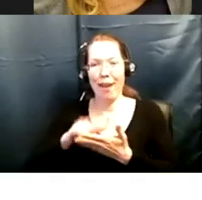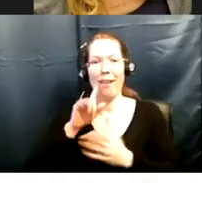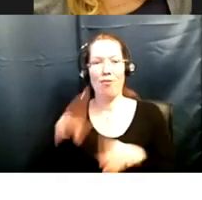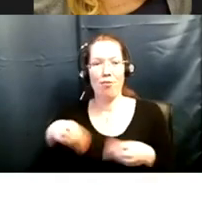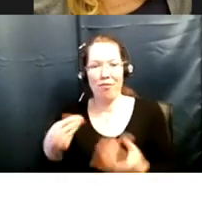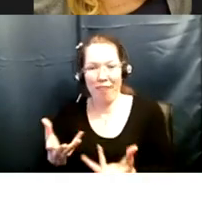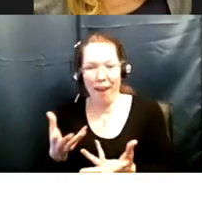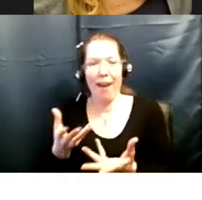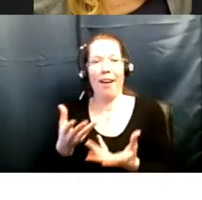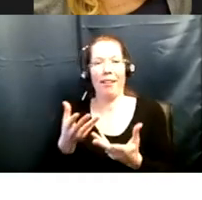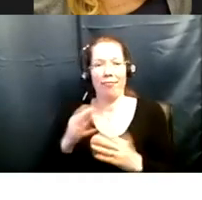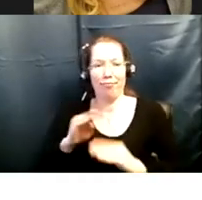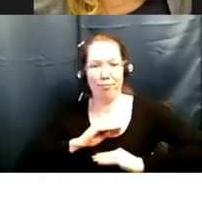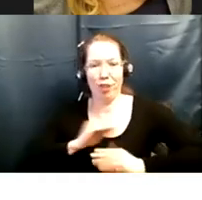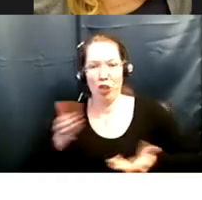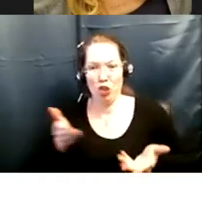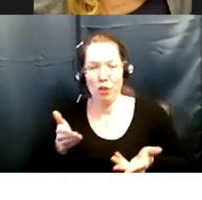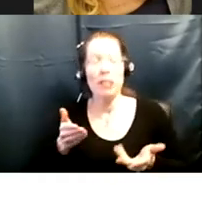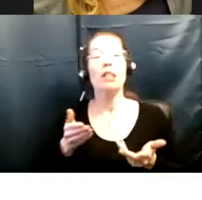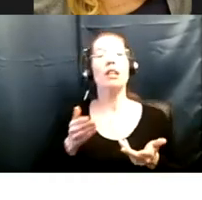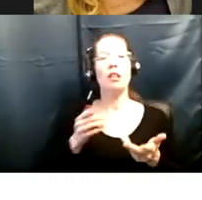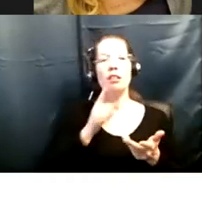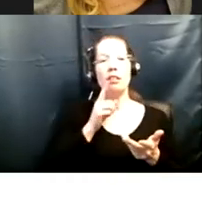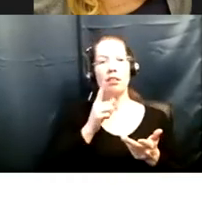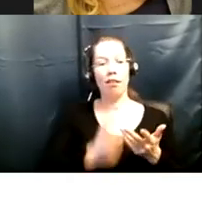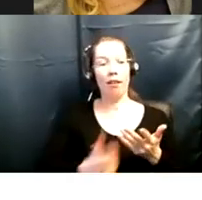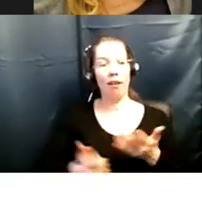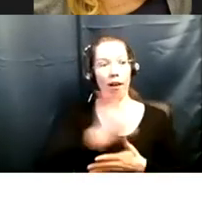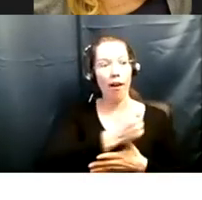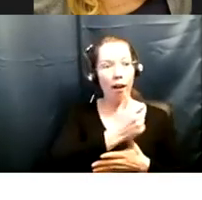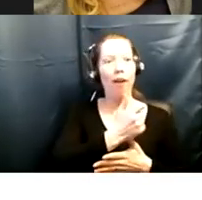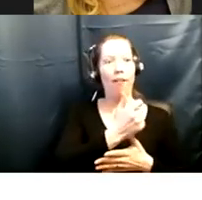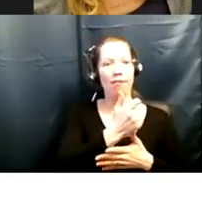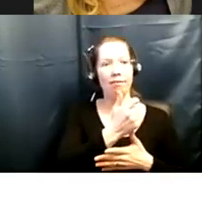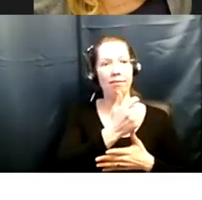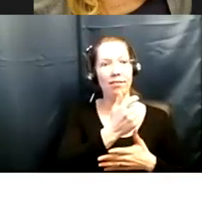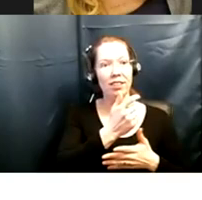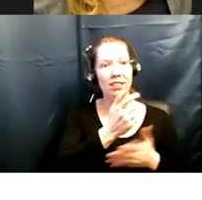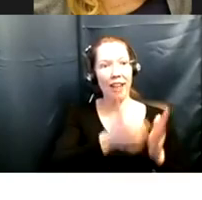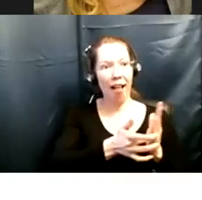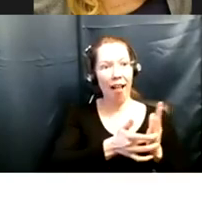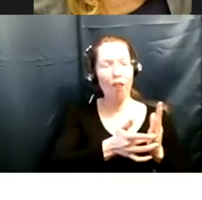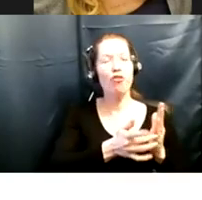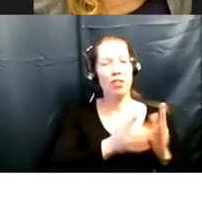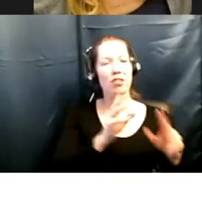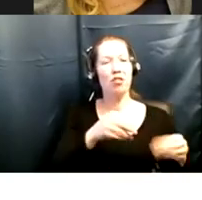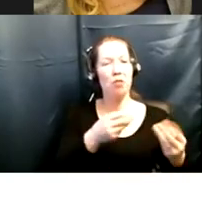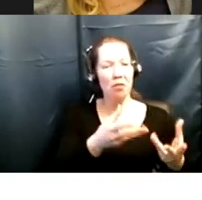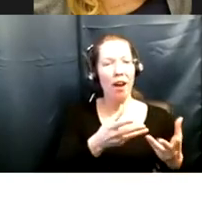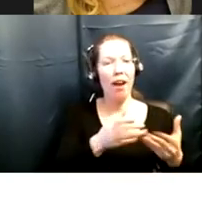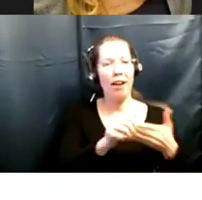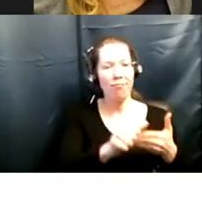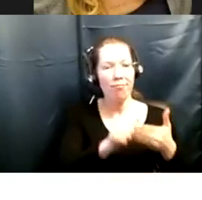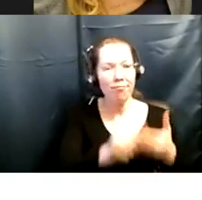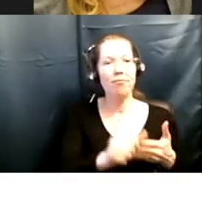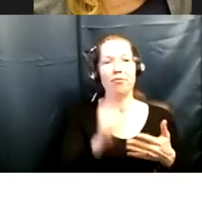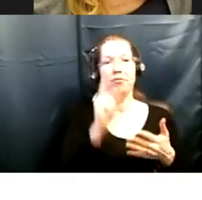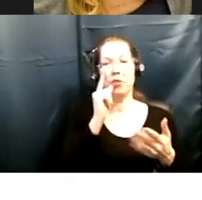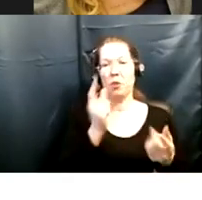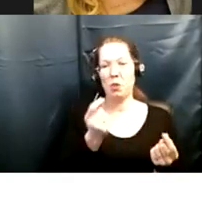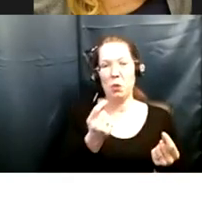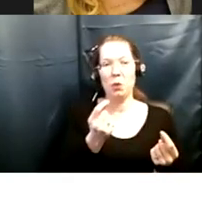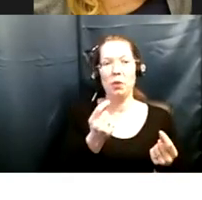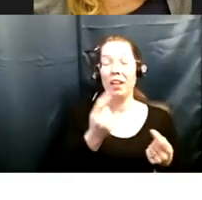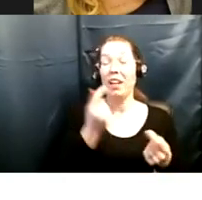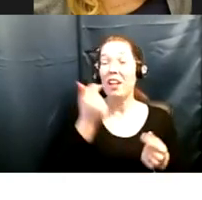really think about using technology first. So just think about that Zoom doctor visit